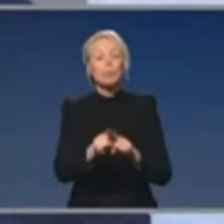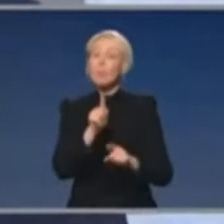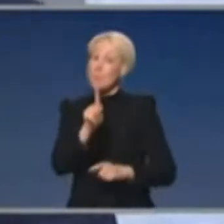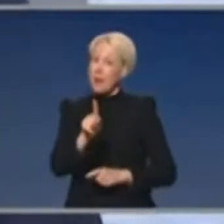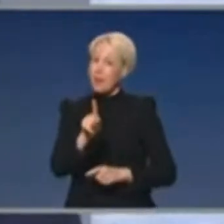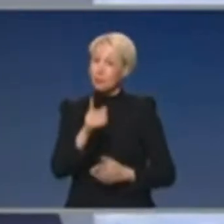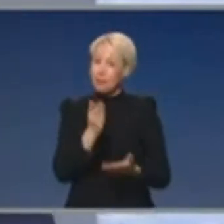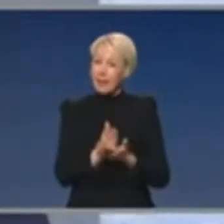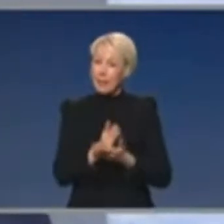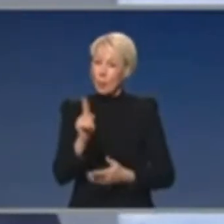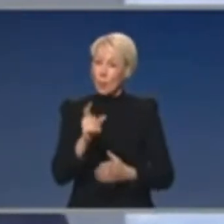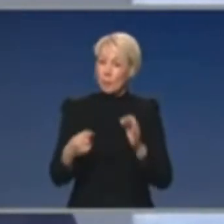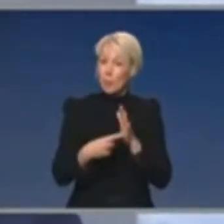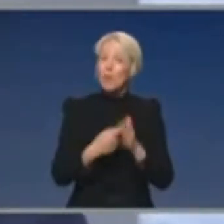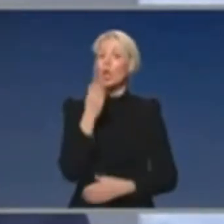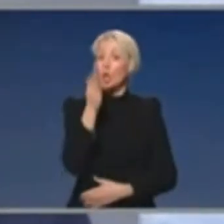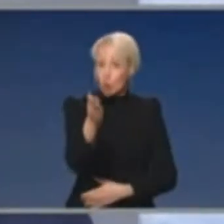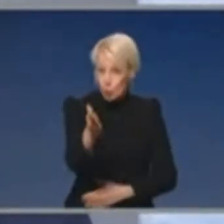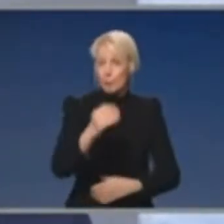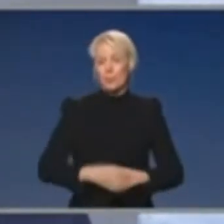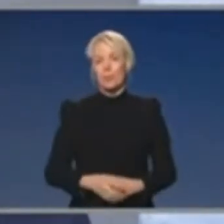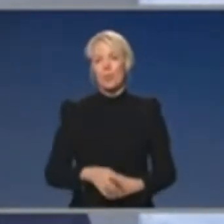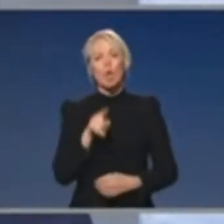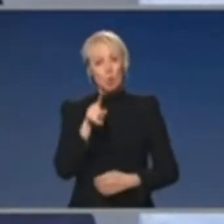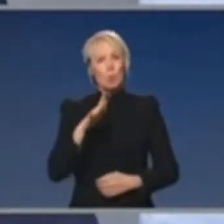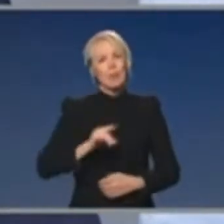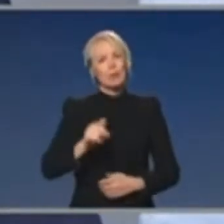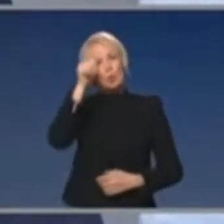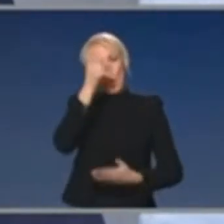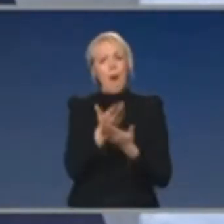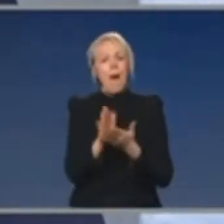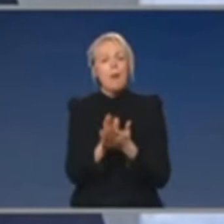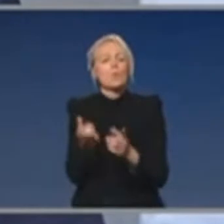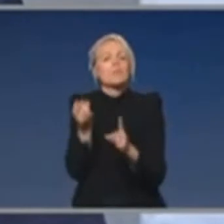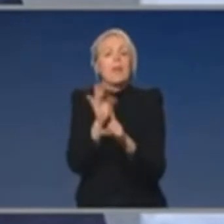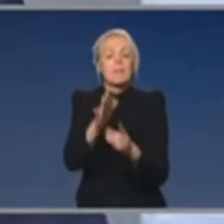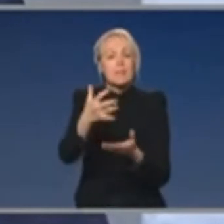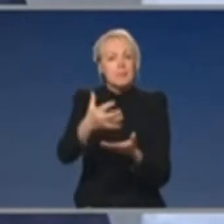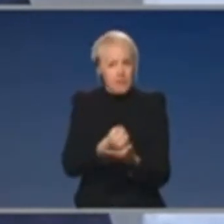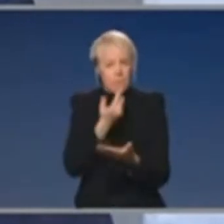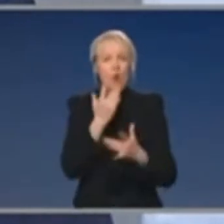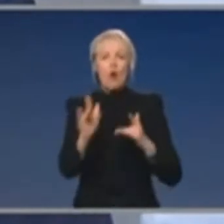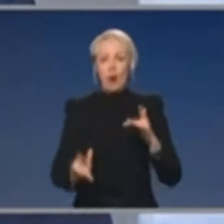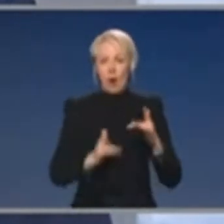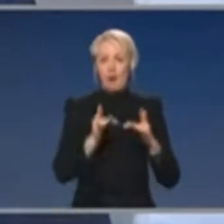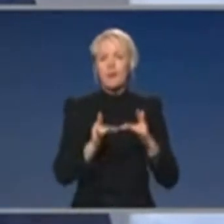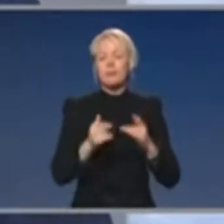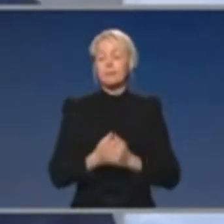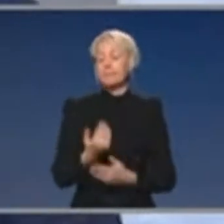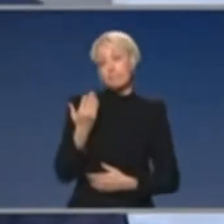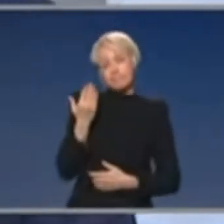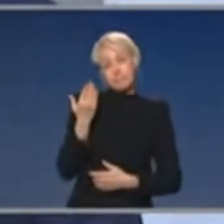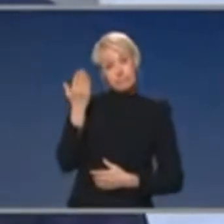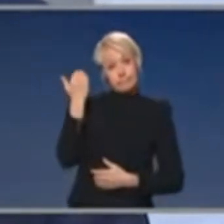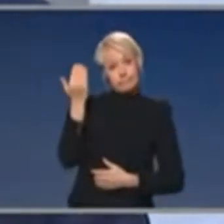day, we need you. And what we've seen most recently, when I alerted the country to the cybersecurity attacks in